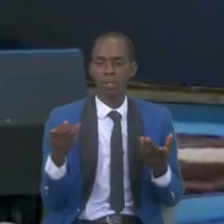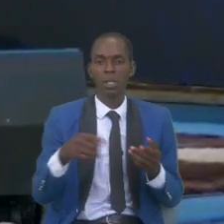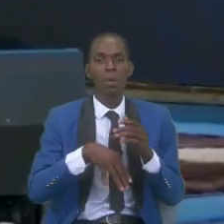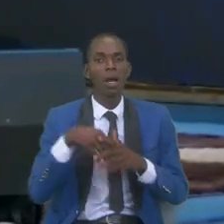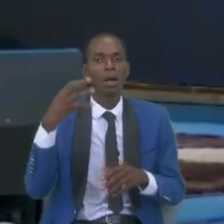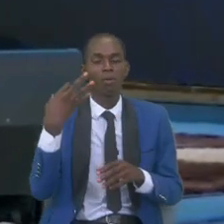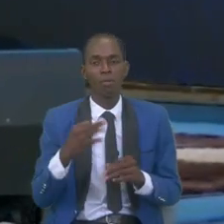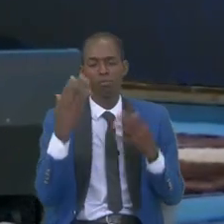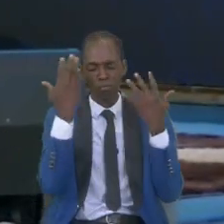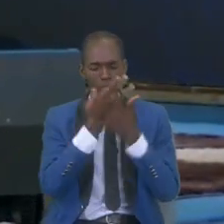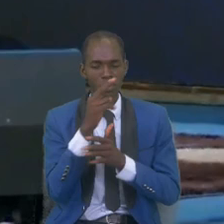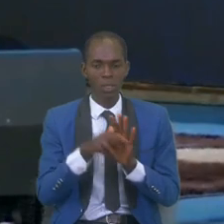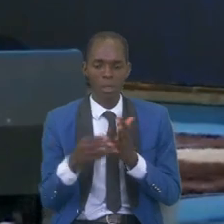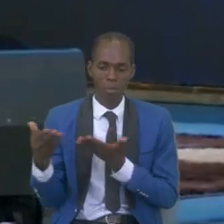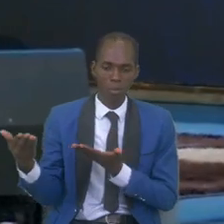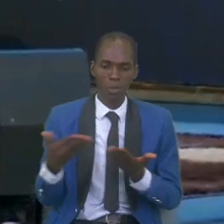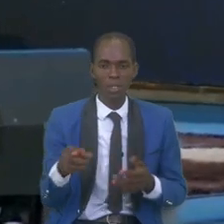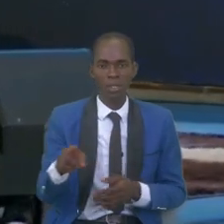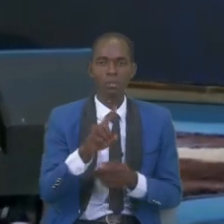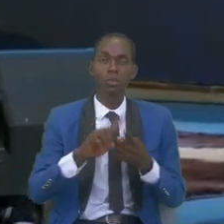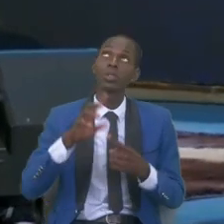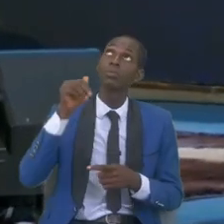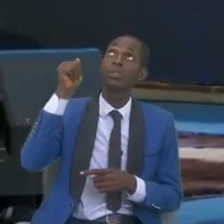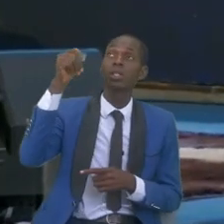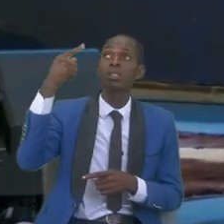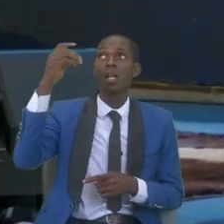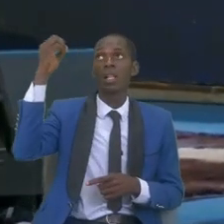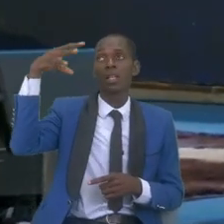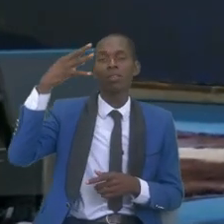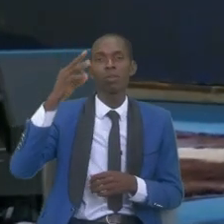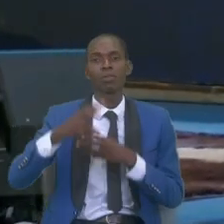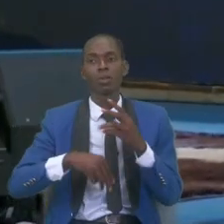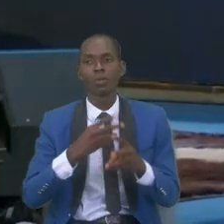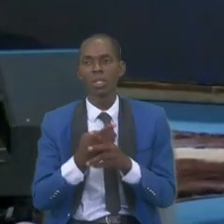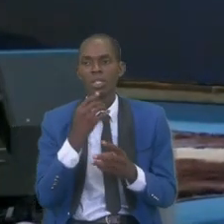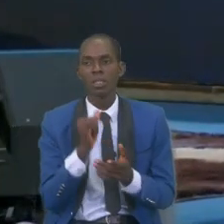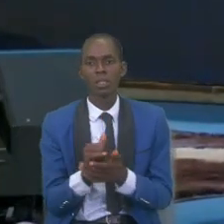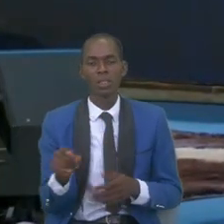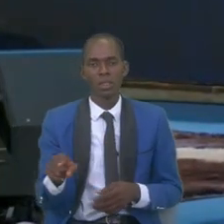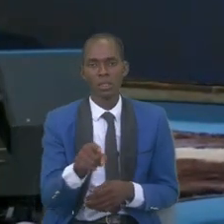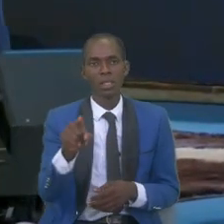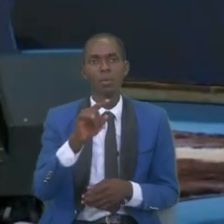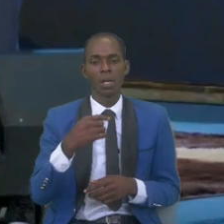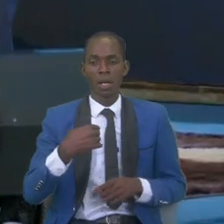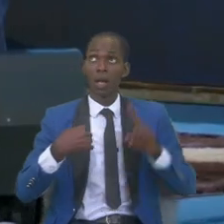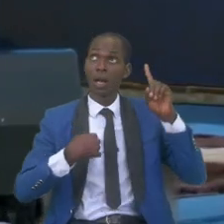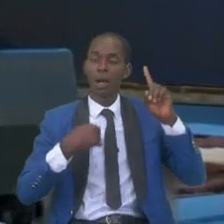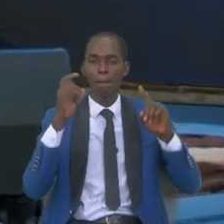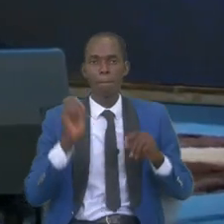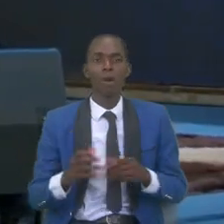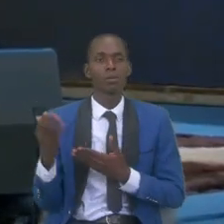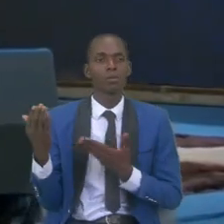to himself, the light of the world. He says, them I must bring. And then he says, this